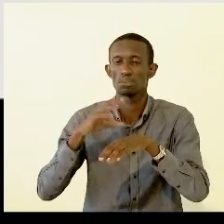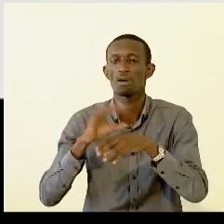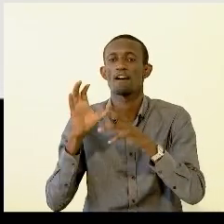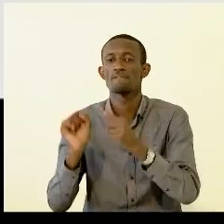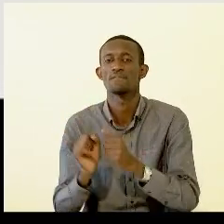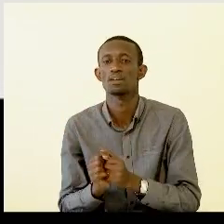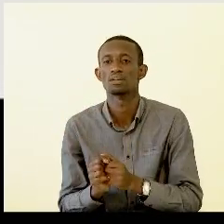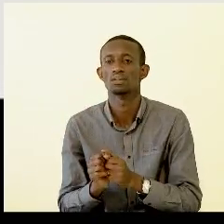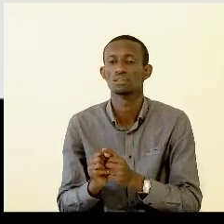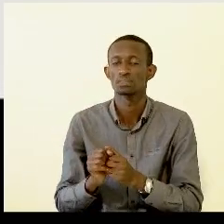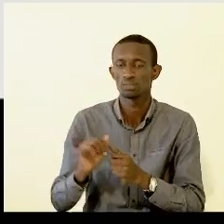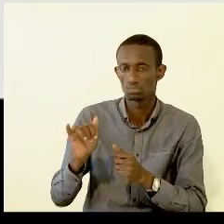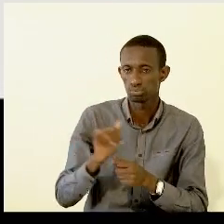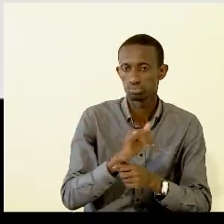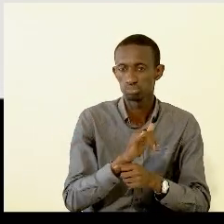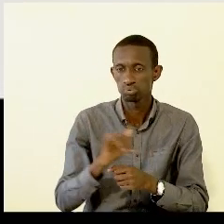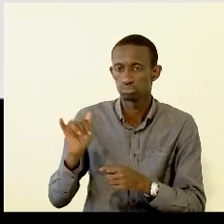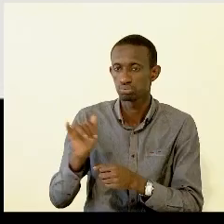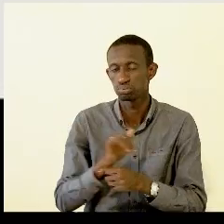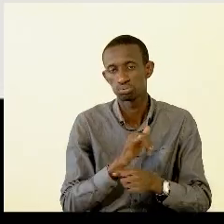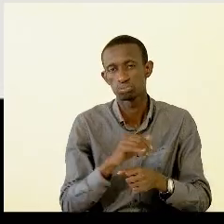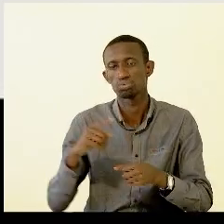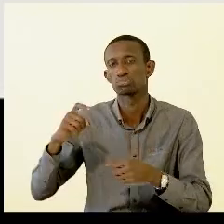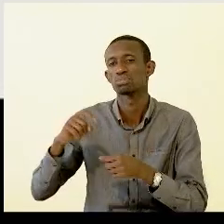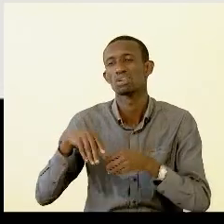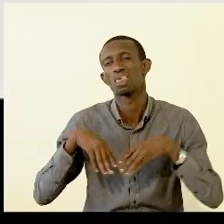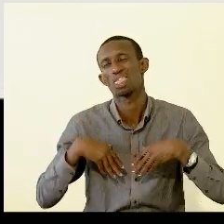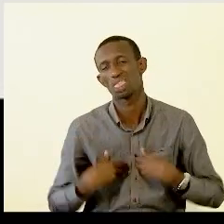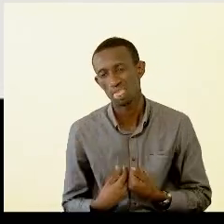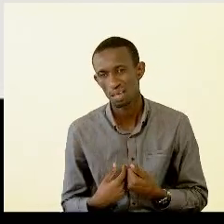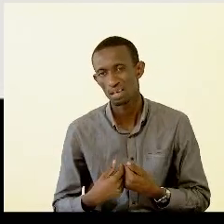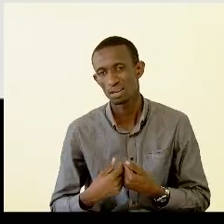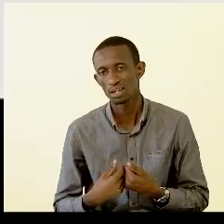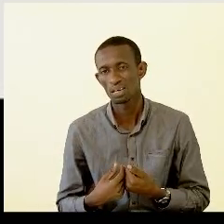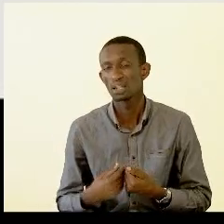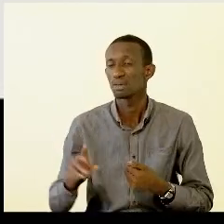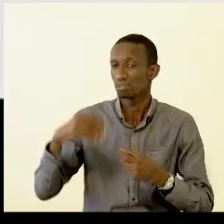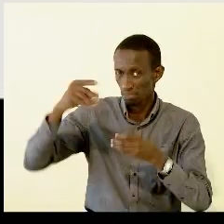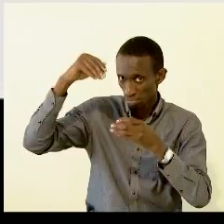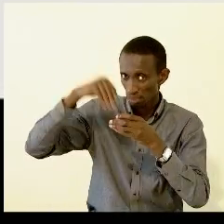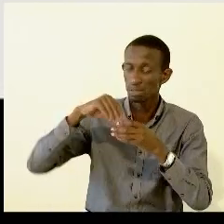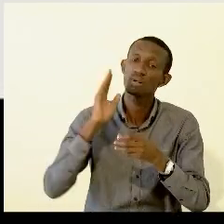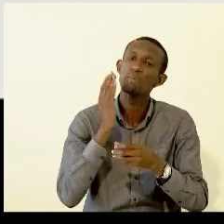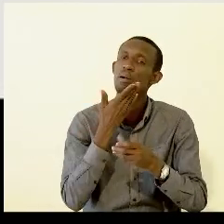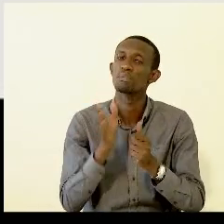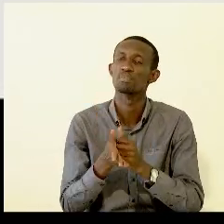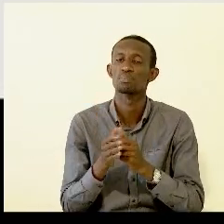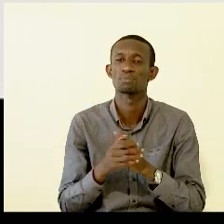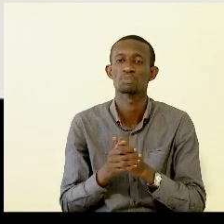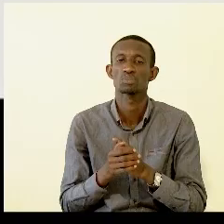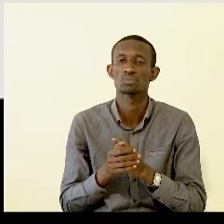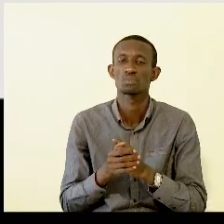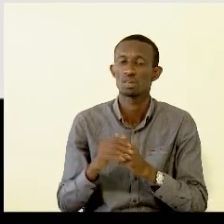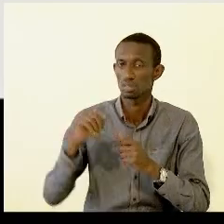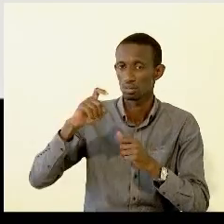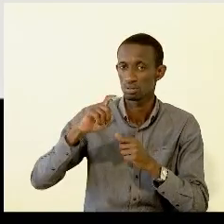in that process, the insect will get tired. When it falls inside, there is water there. What will happen? The insect will be trapped